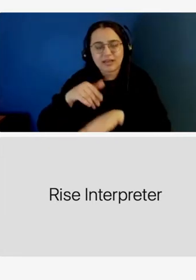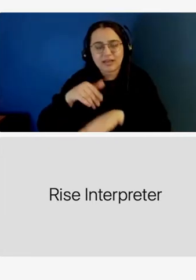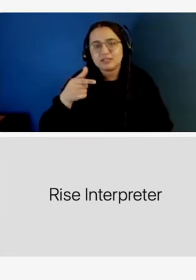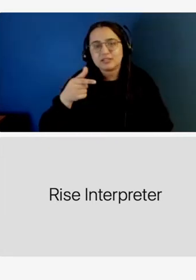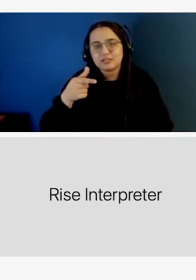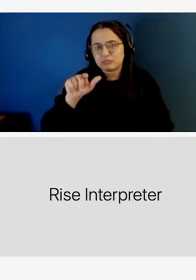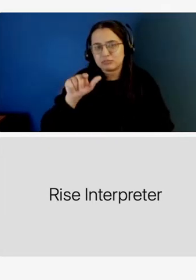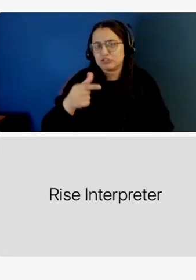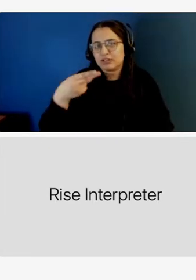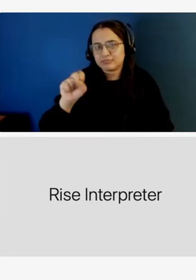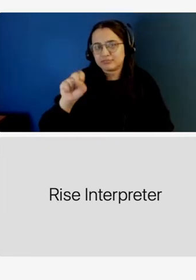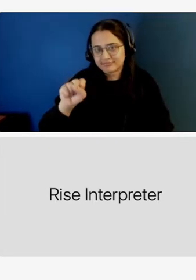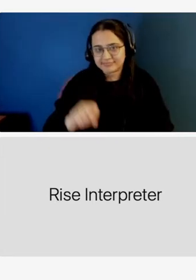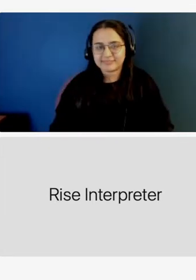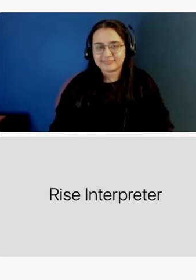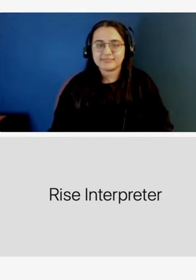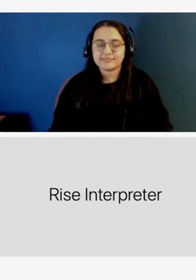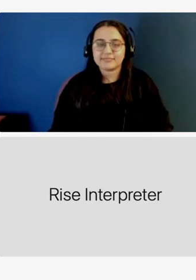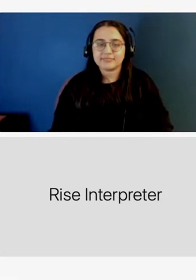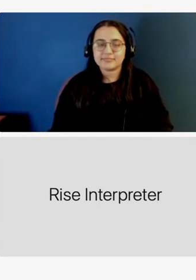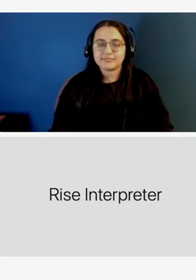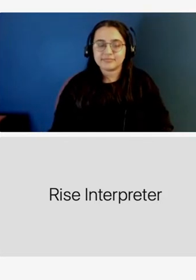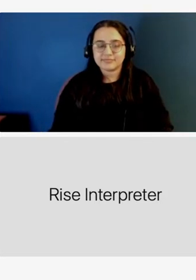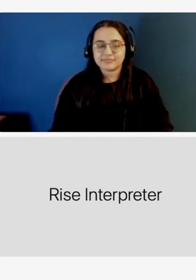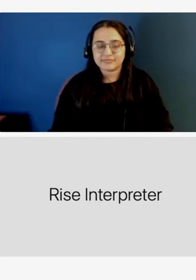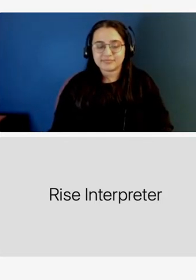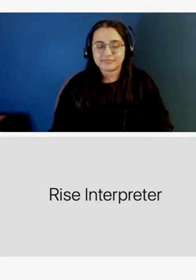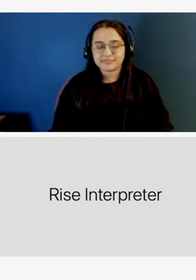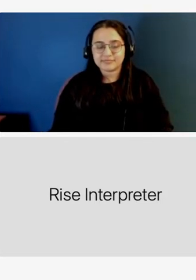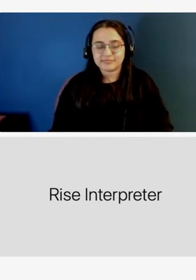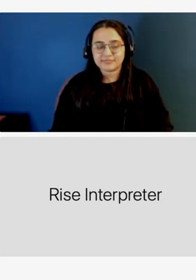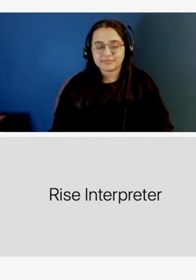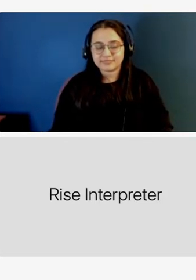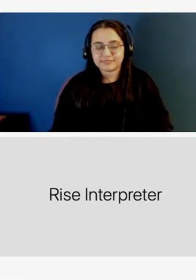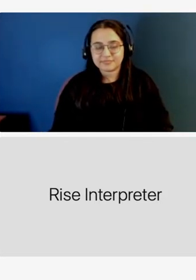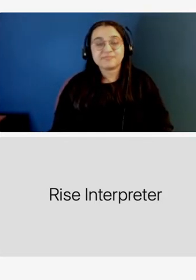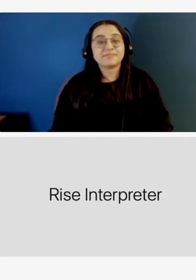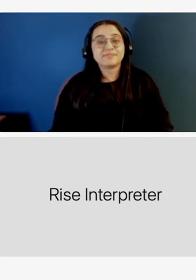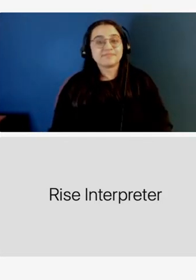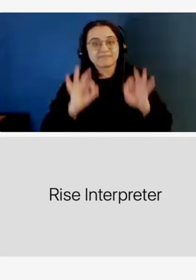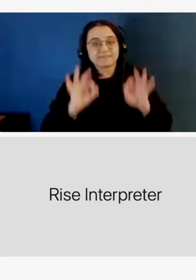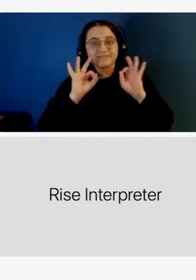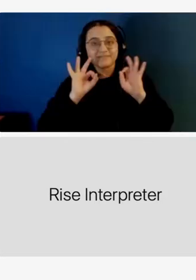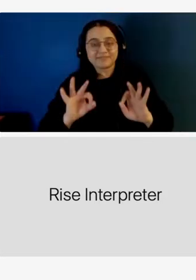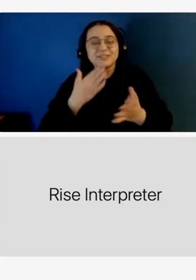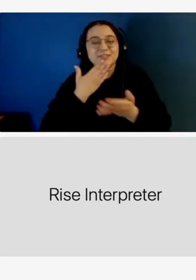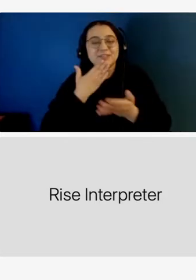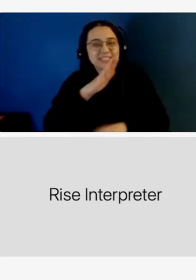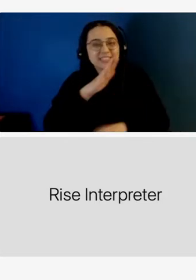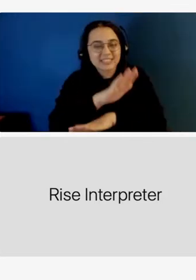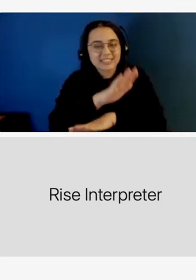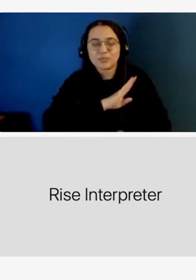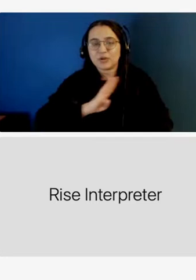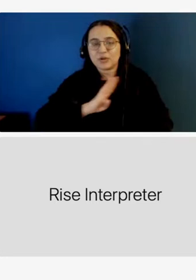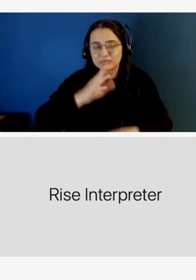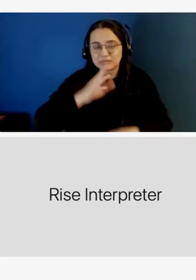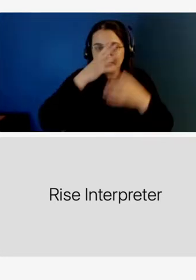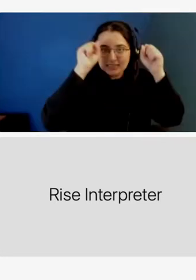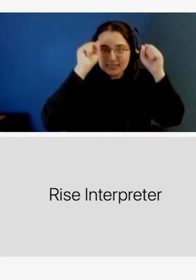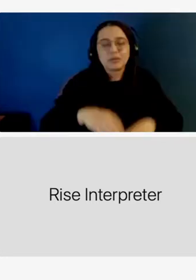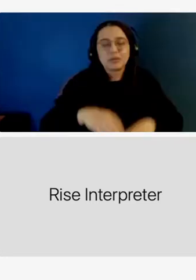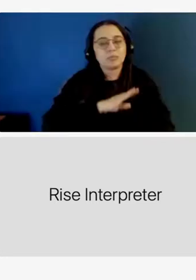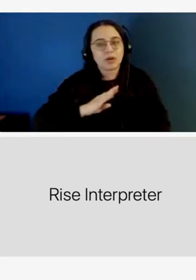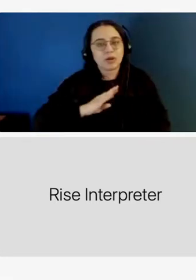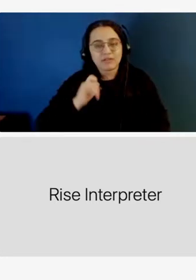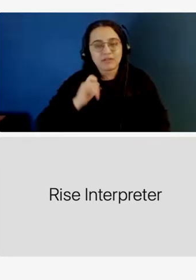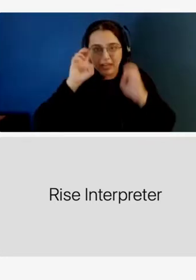I got to lower it down here. All right. Good evening, Board President Thoreen Ojeda, Board of Education Superintendent Dr. Miranda,